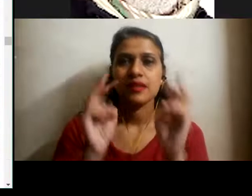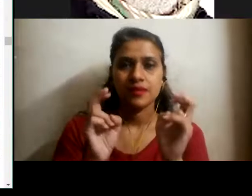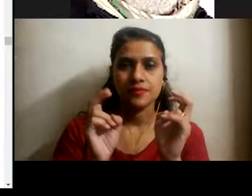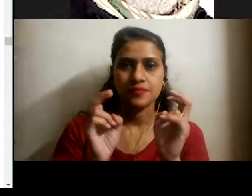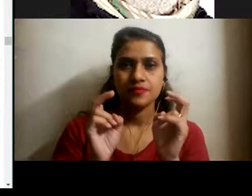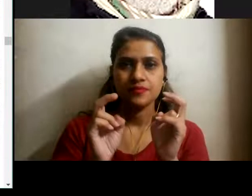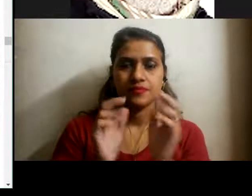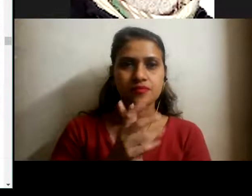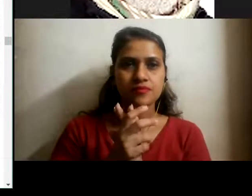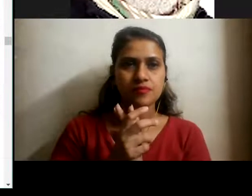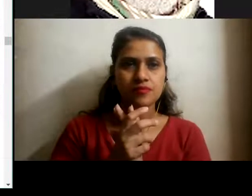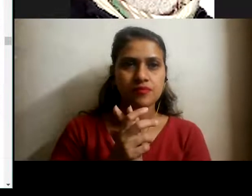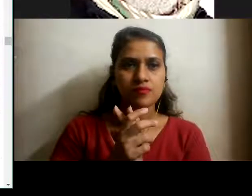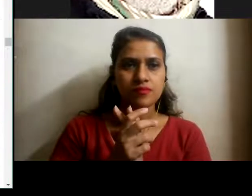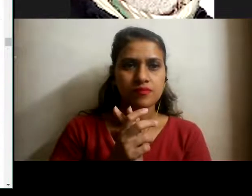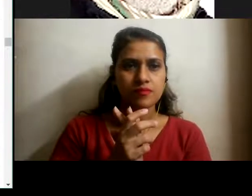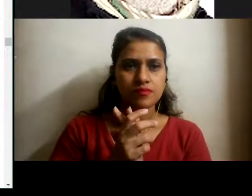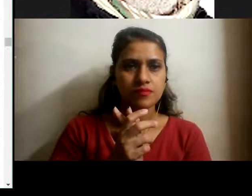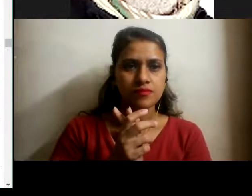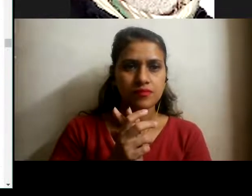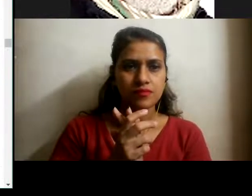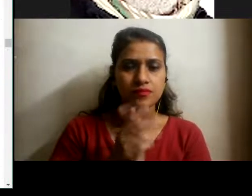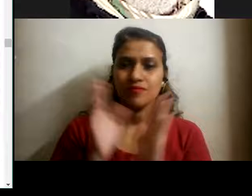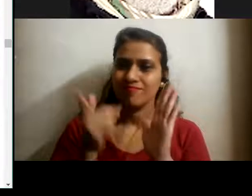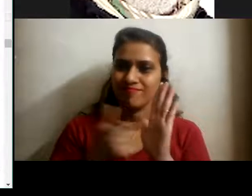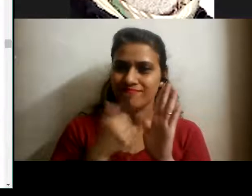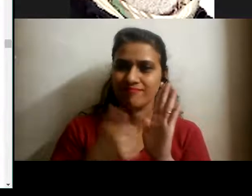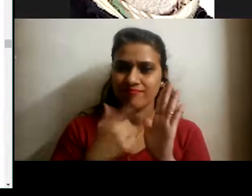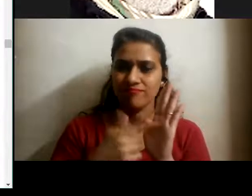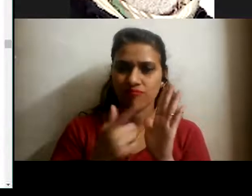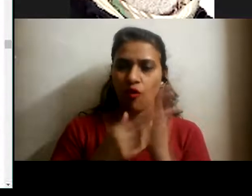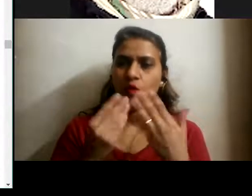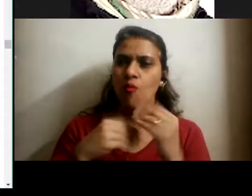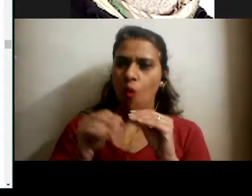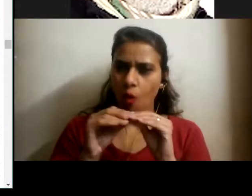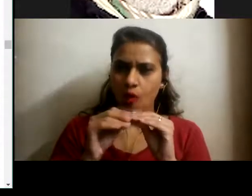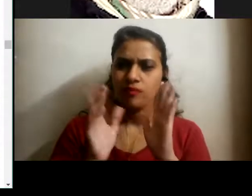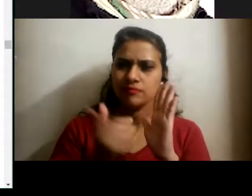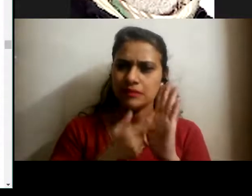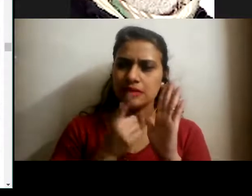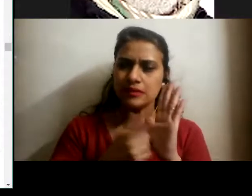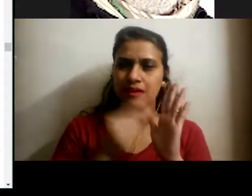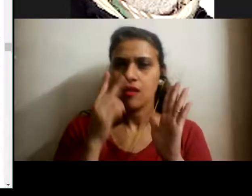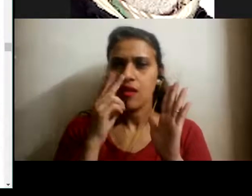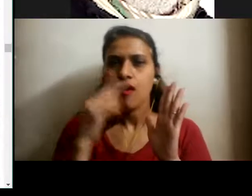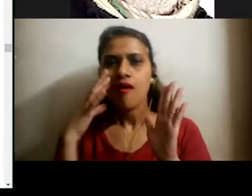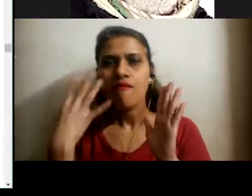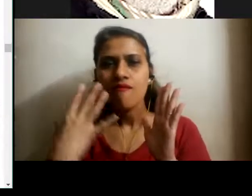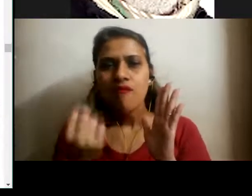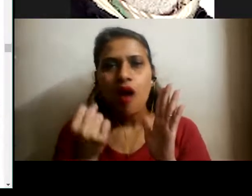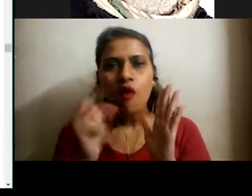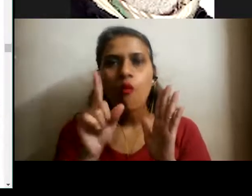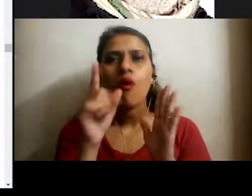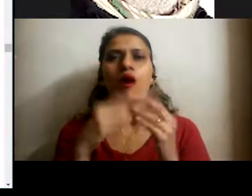right against self-incrimination, and so on and so forth. You can, if you keep scrolling, you can figure out where again here